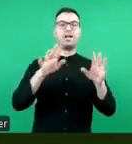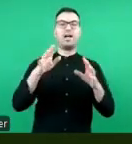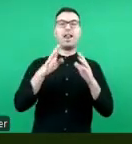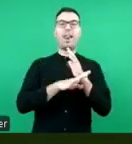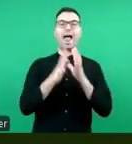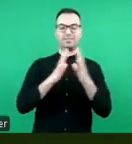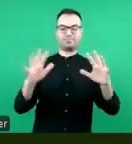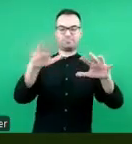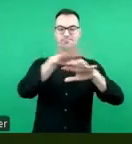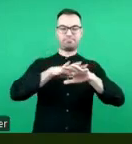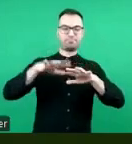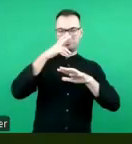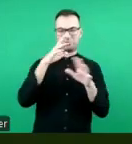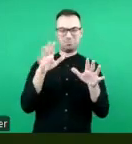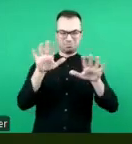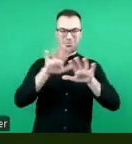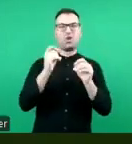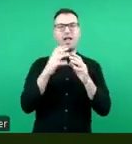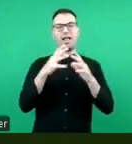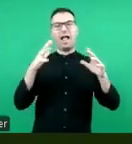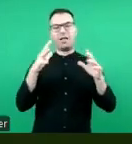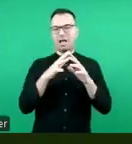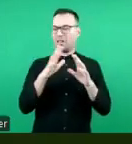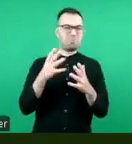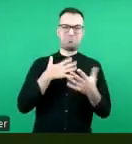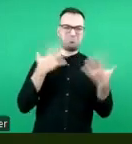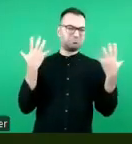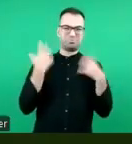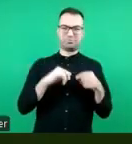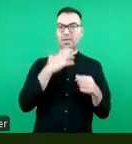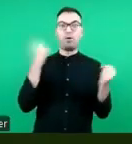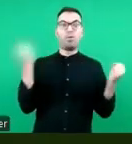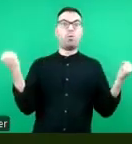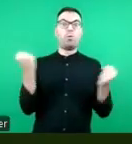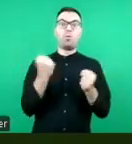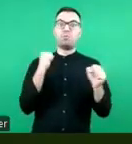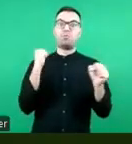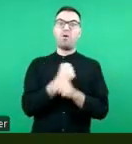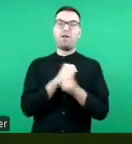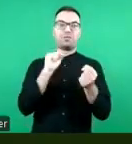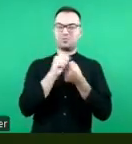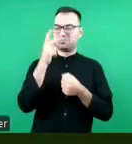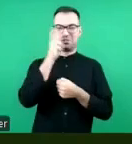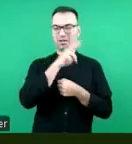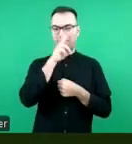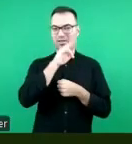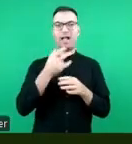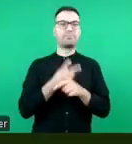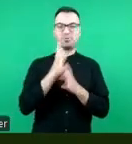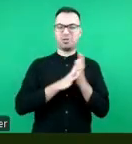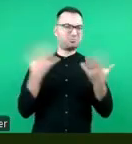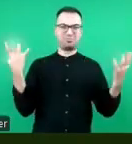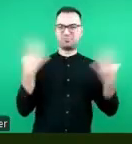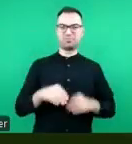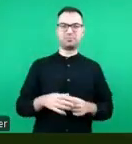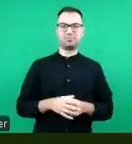maybe a bit lighter, but you don't recognize a real strong impact if you walk to this forest. So, of course,